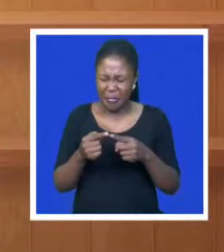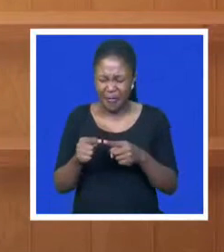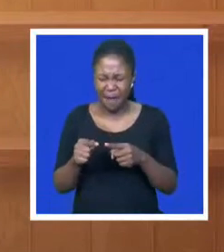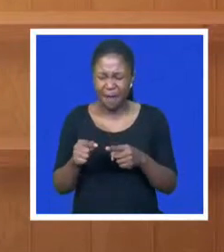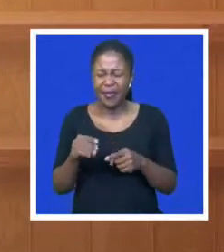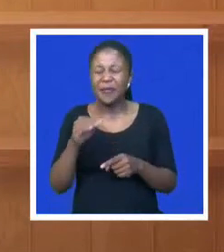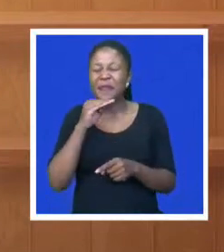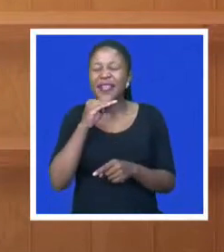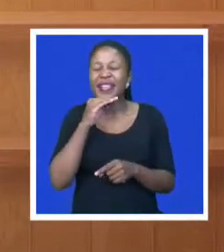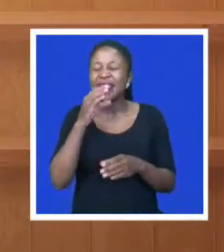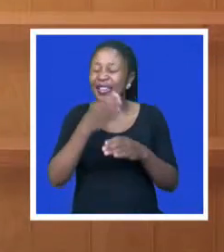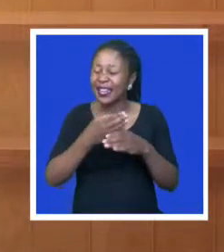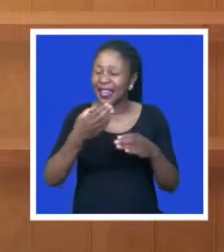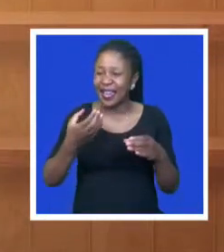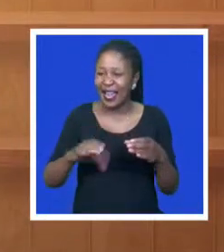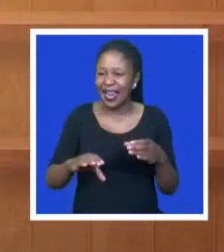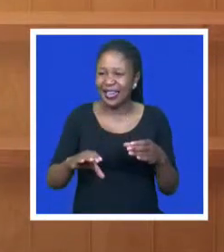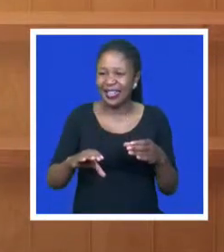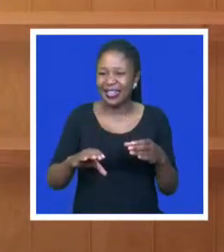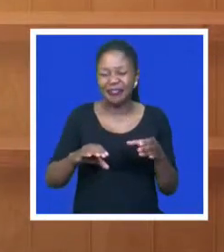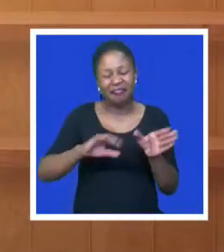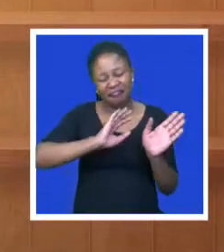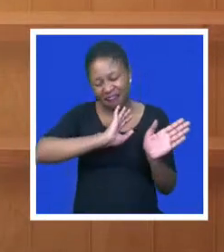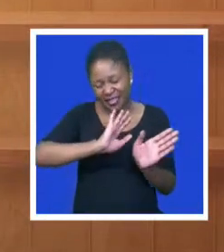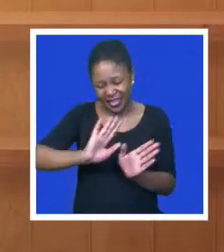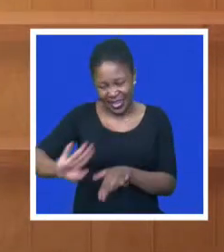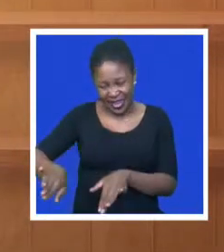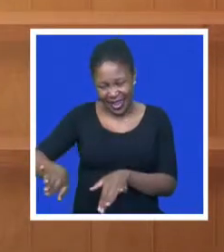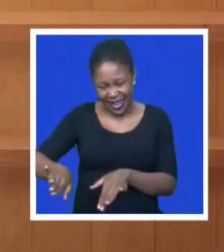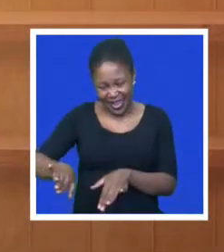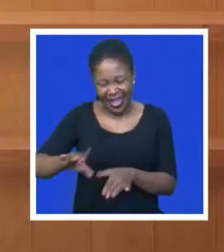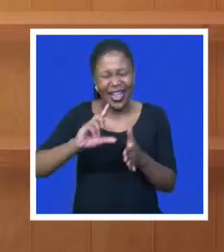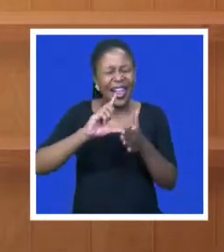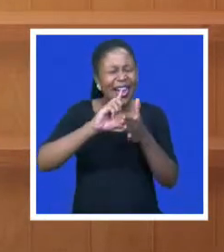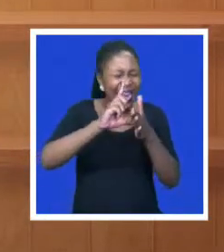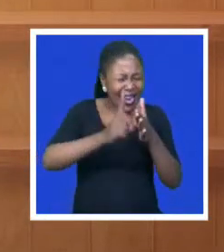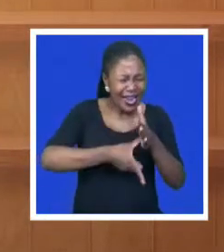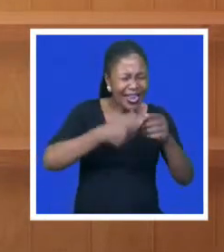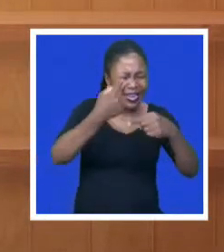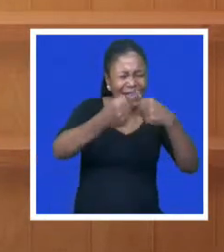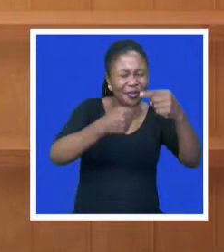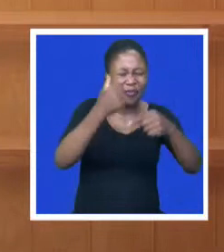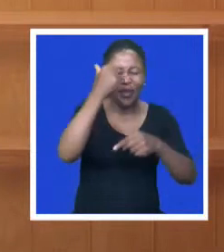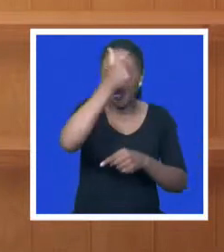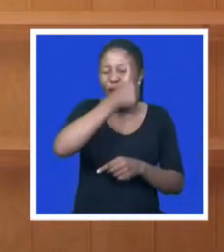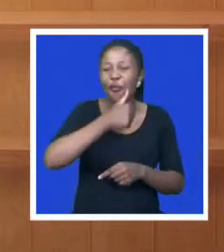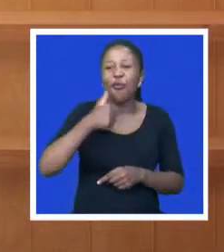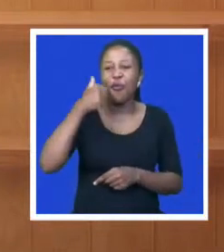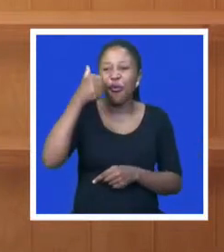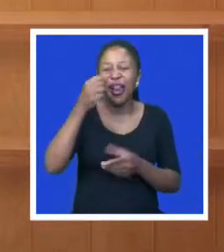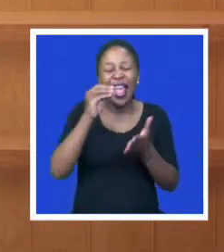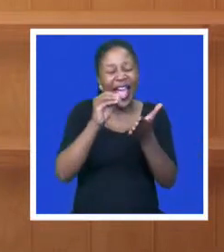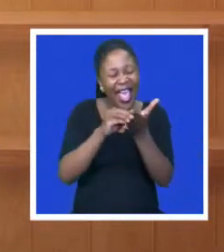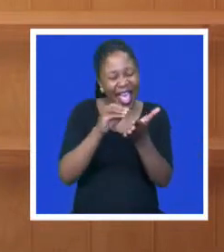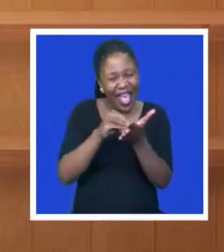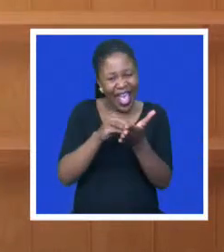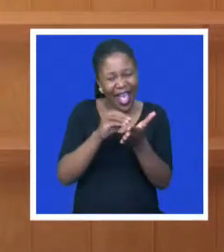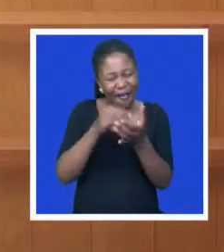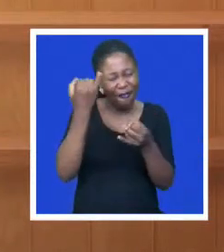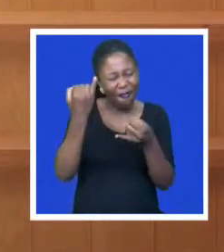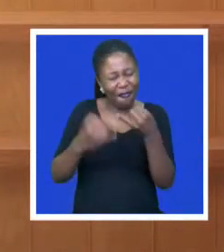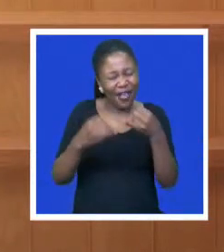he's going to bring the Messiah. Then he brought salvation through Mary, who